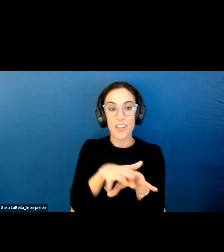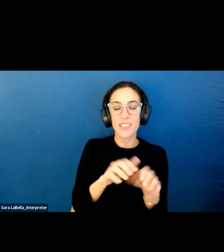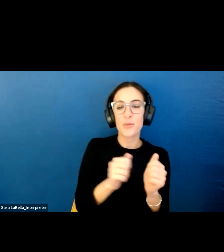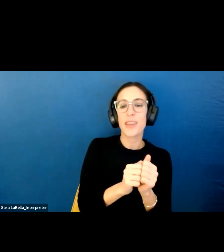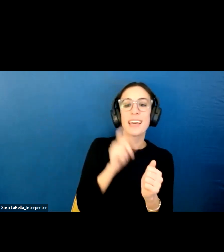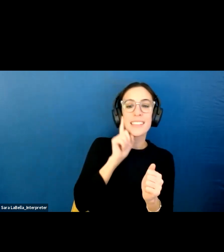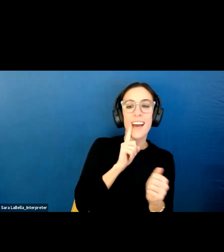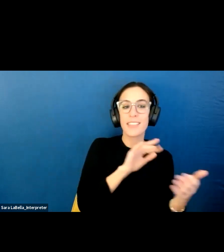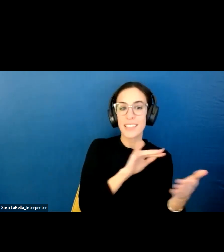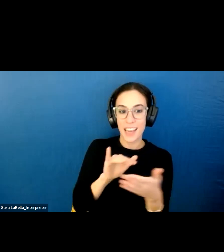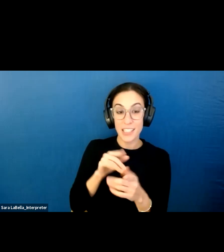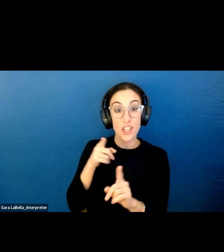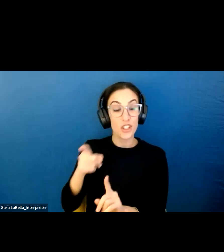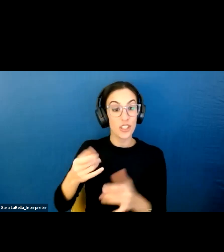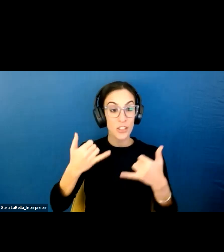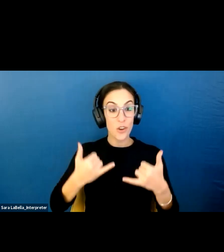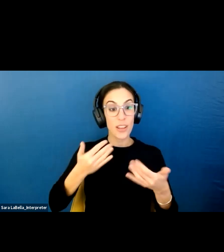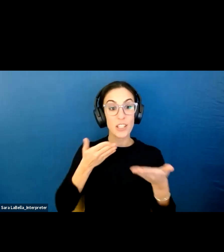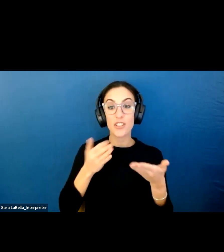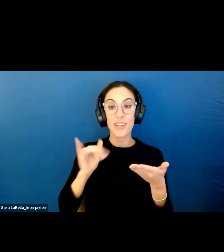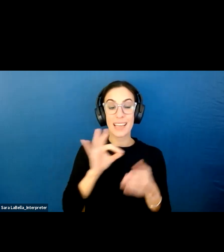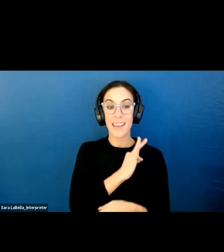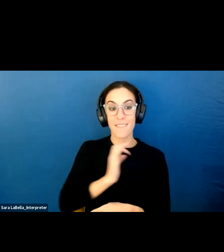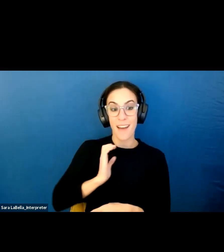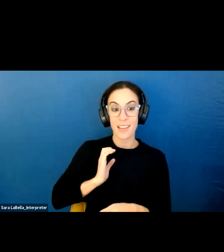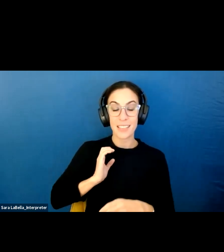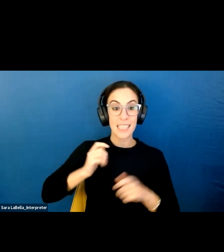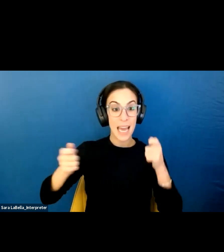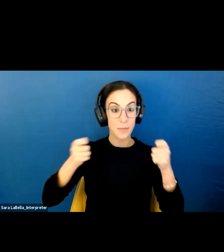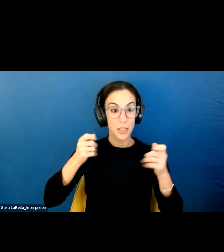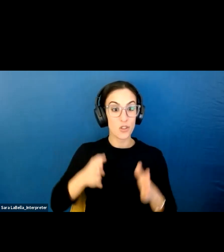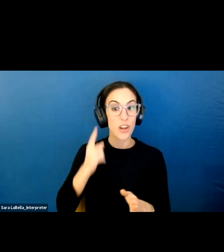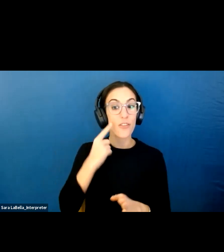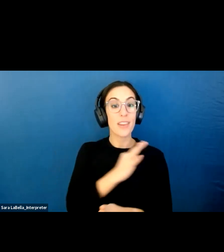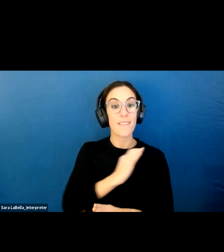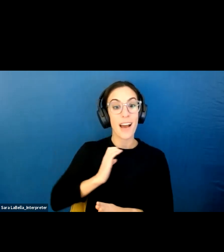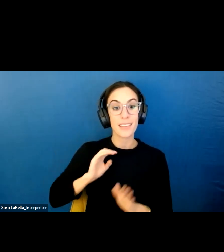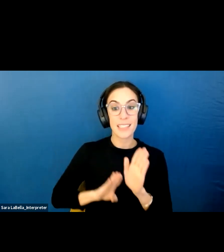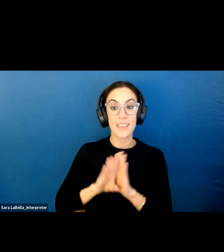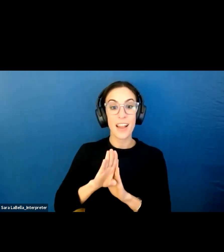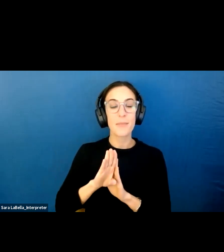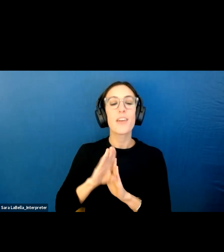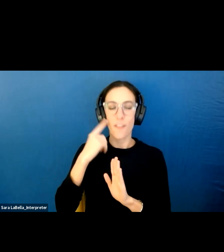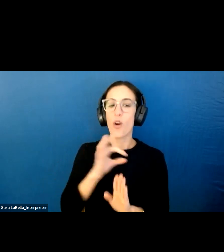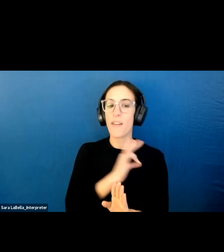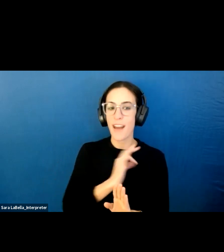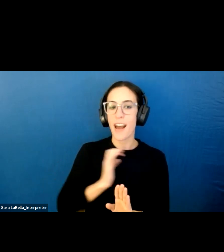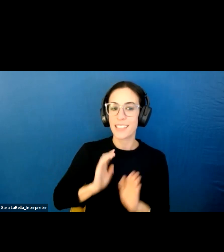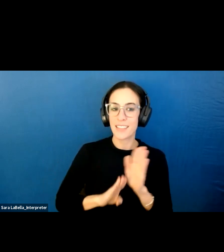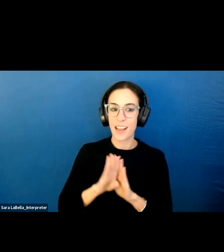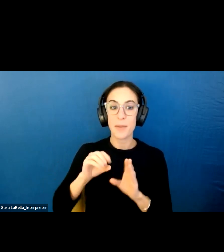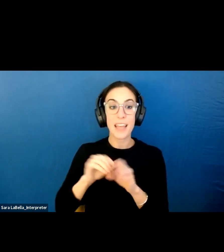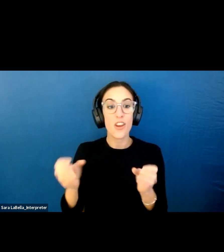studies. She's currently serving as the faculty administrator for the faculty development, in the office